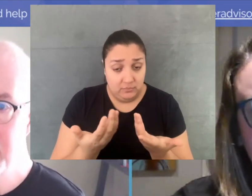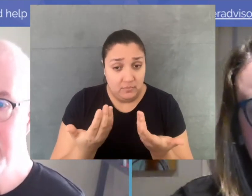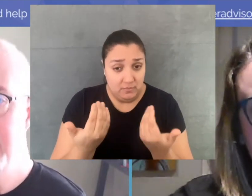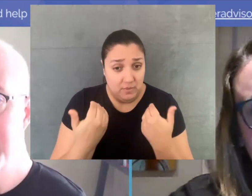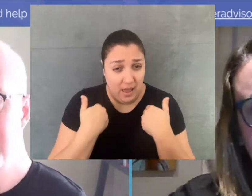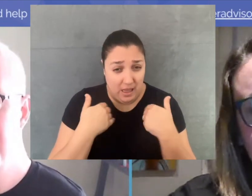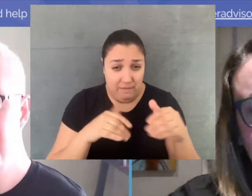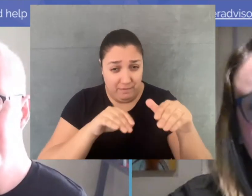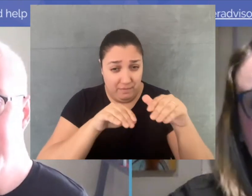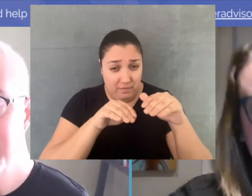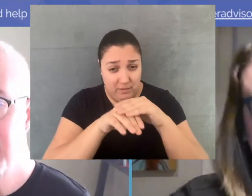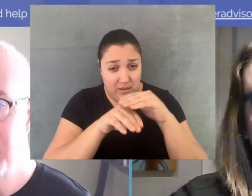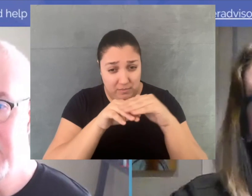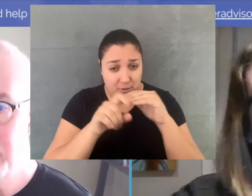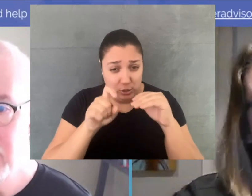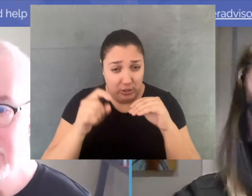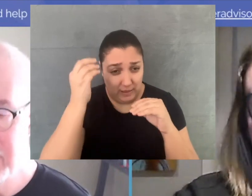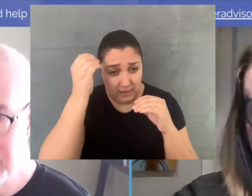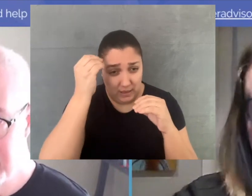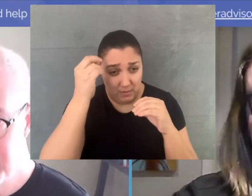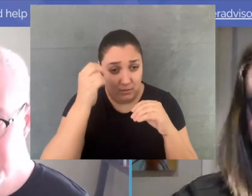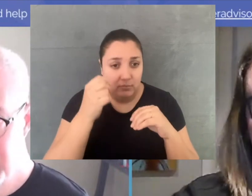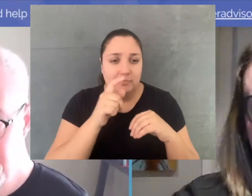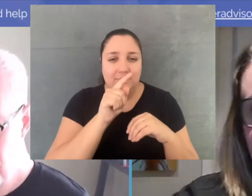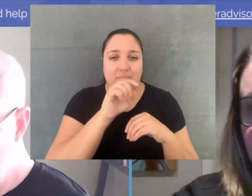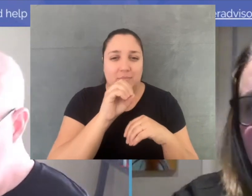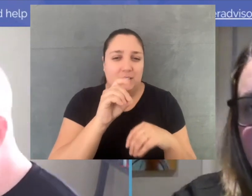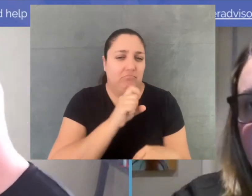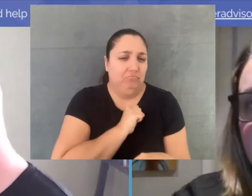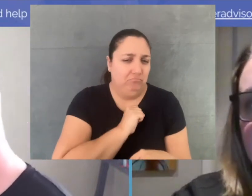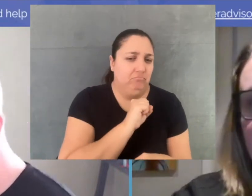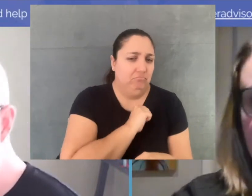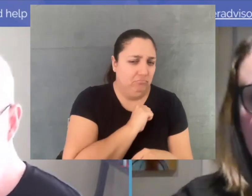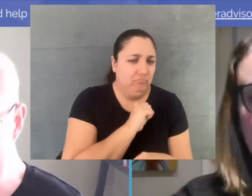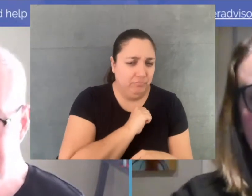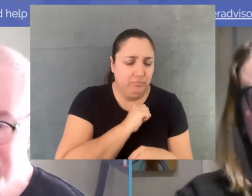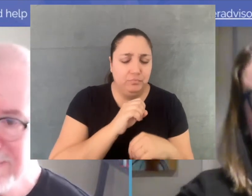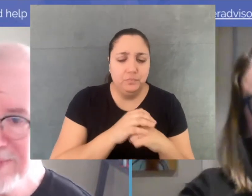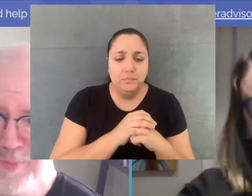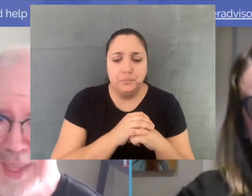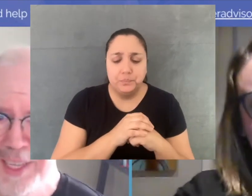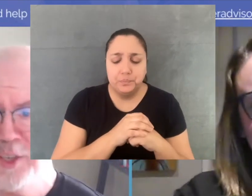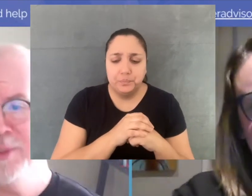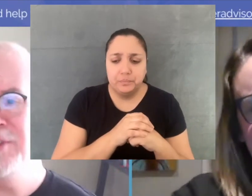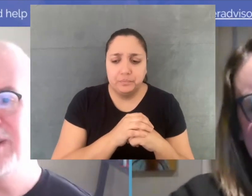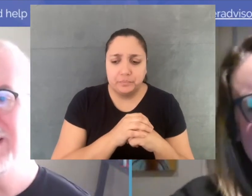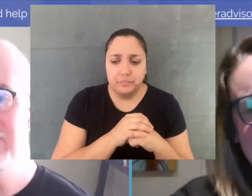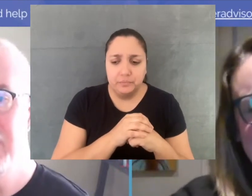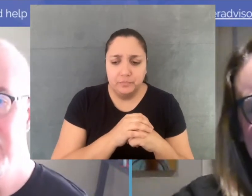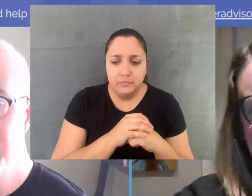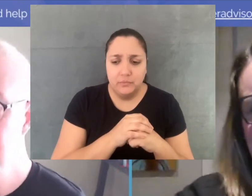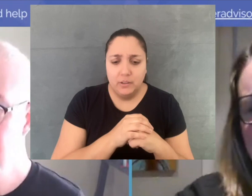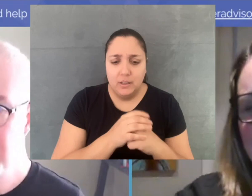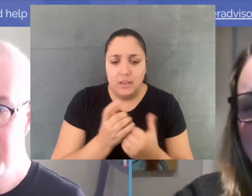accommodations that we should be thinking of in terms of excuse me, in terms of